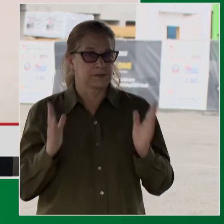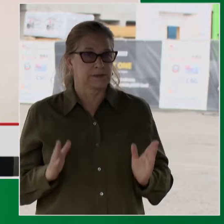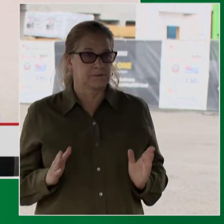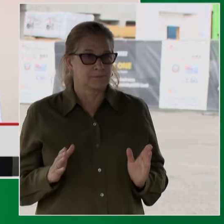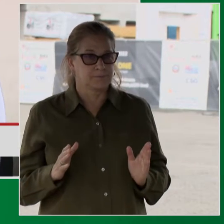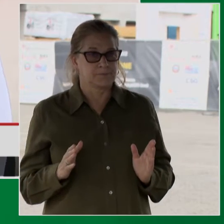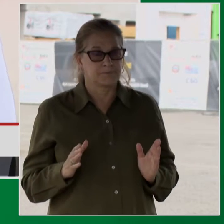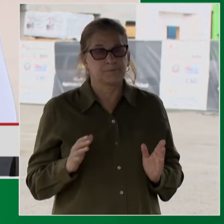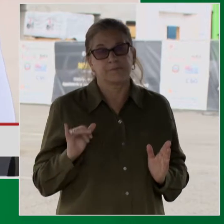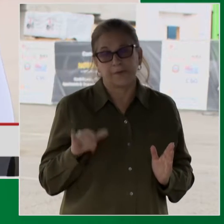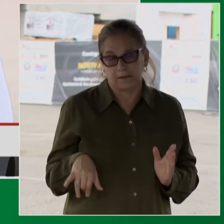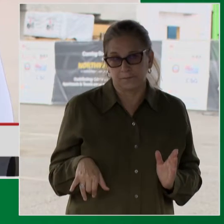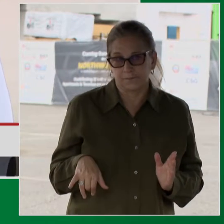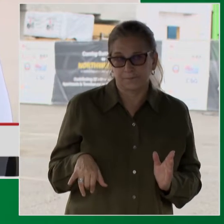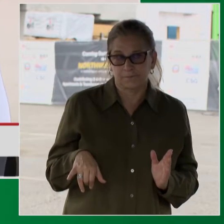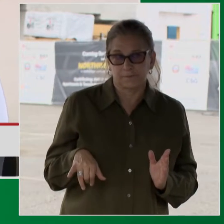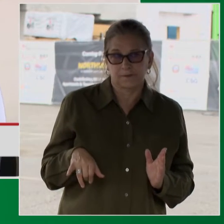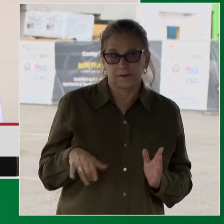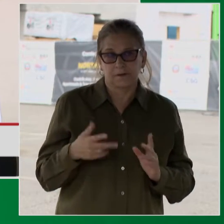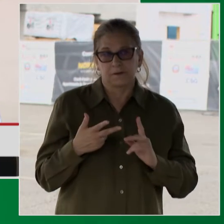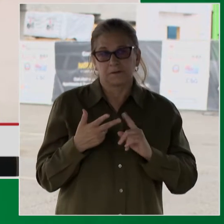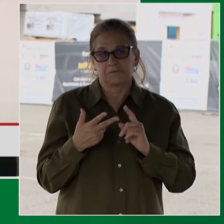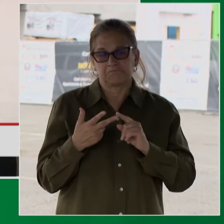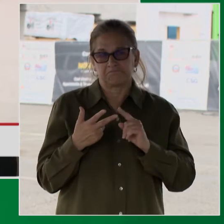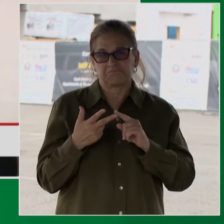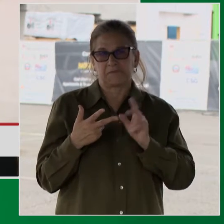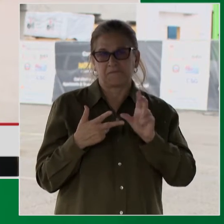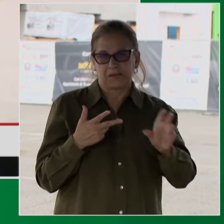So that about half the fund goes towards